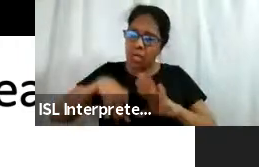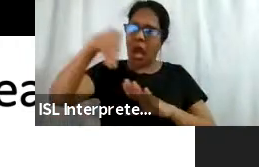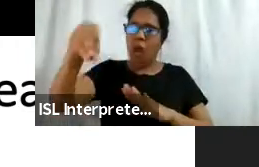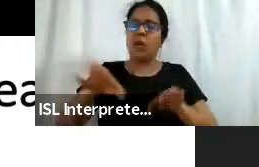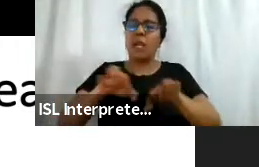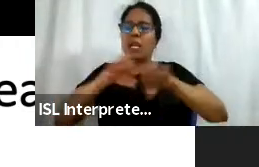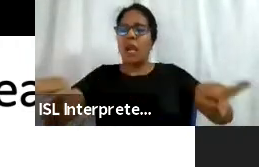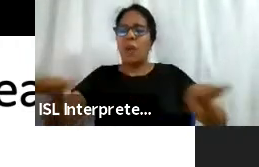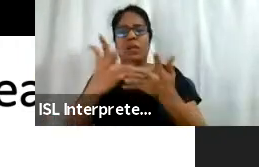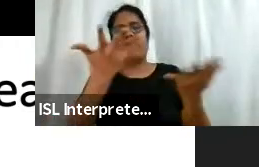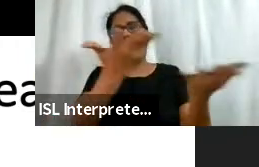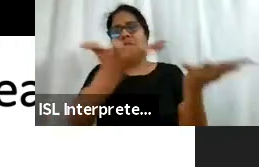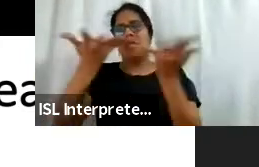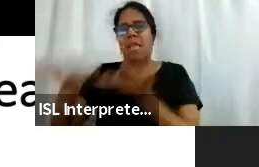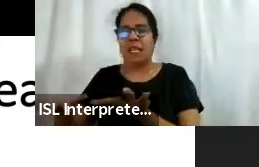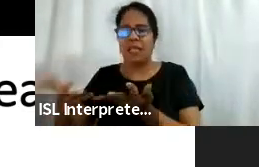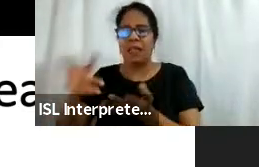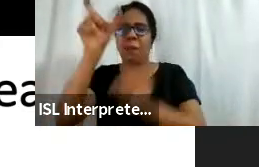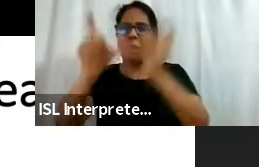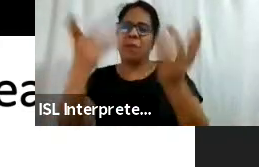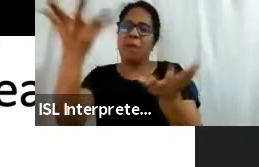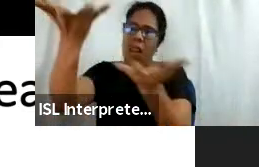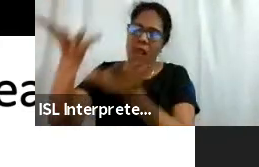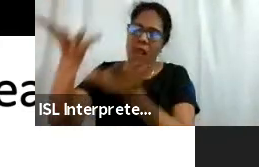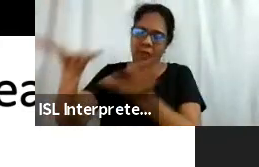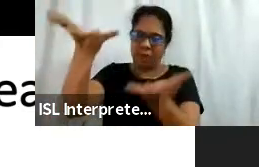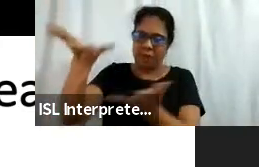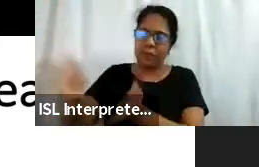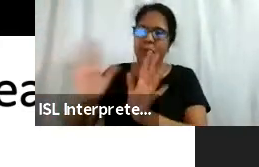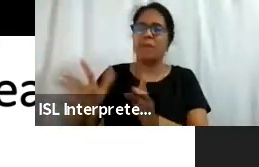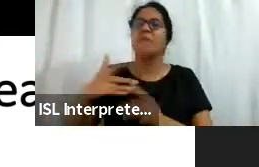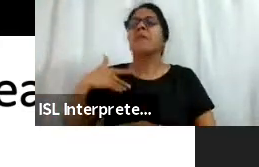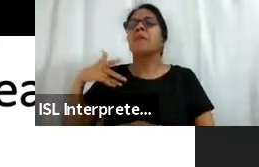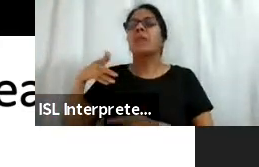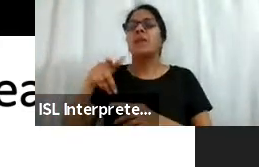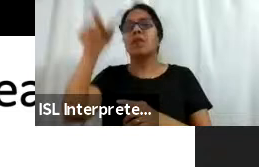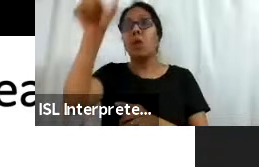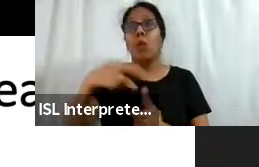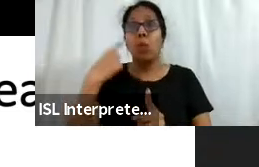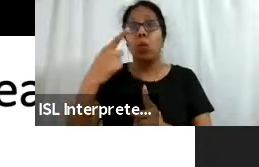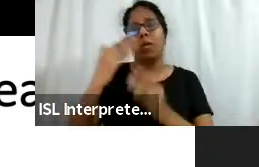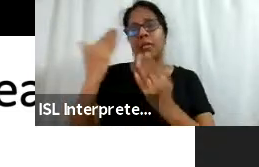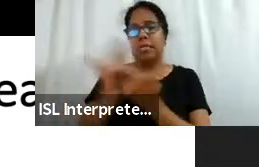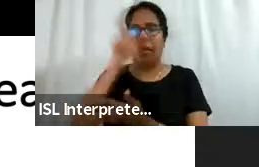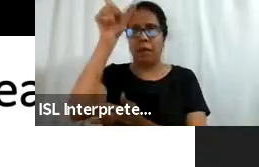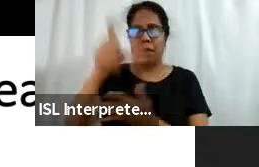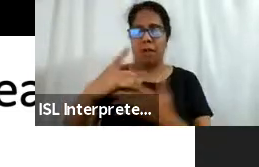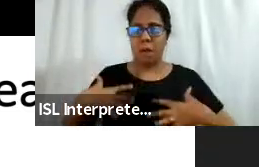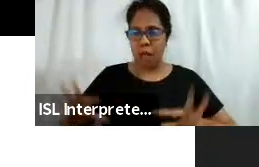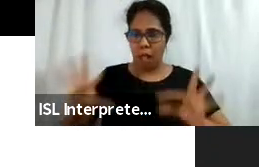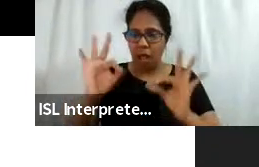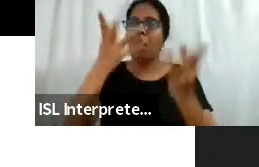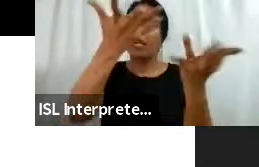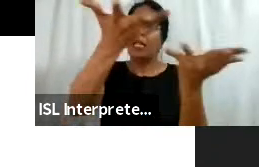you've ordered are kept there and the patient delivering them is safe and goes back.